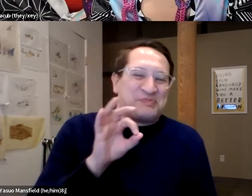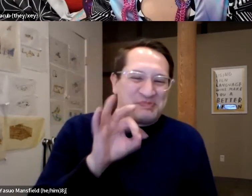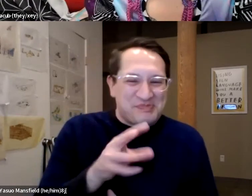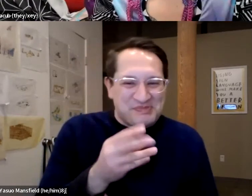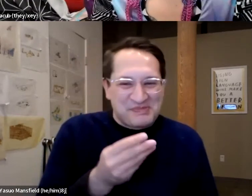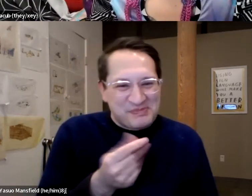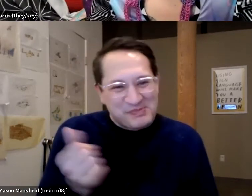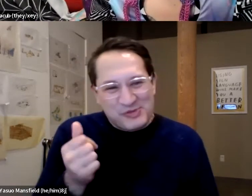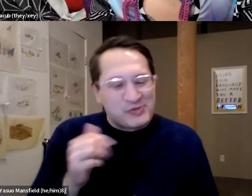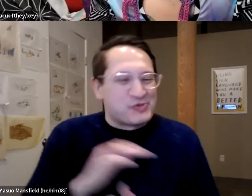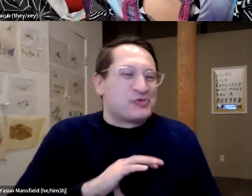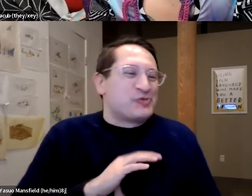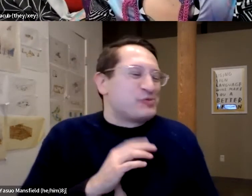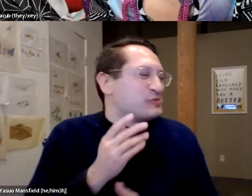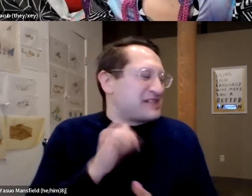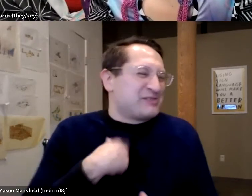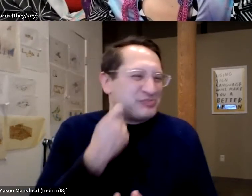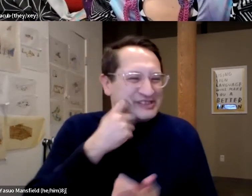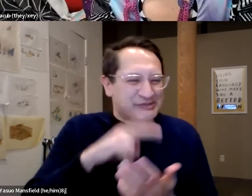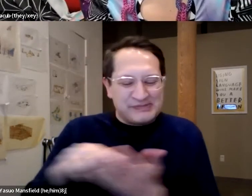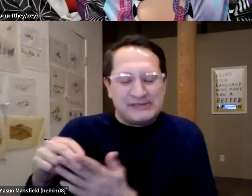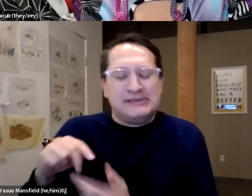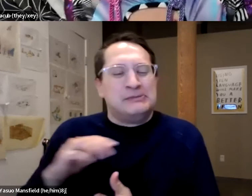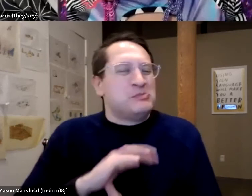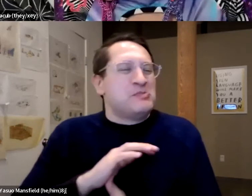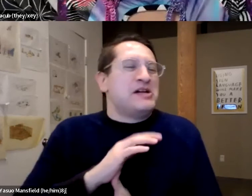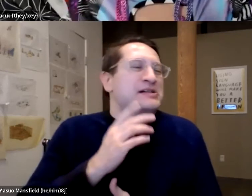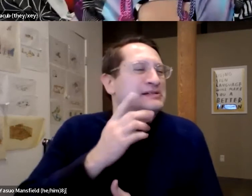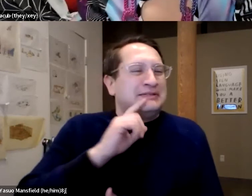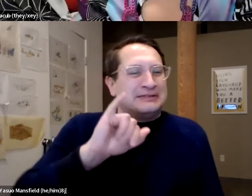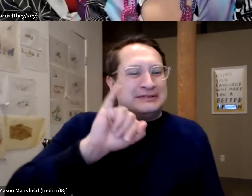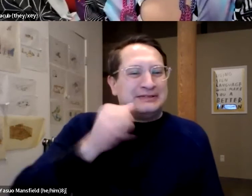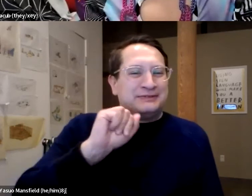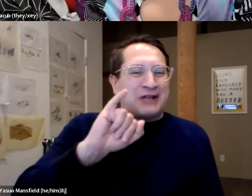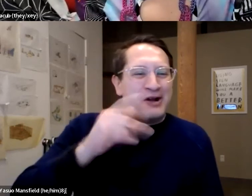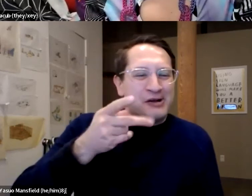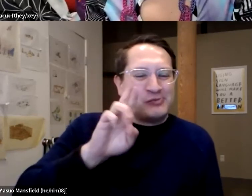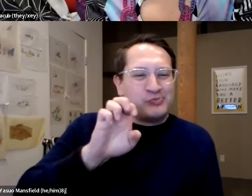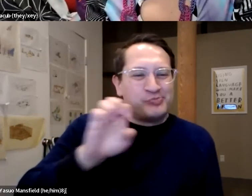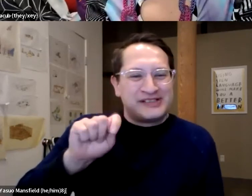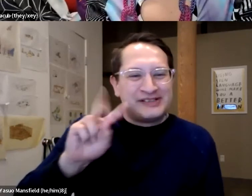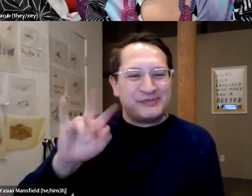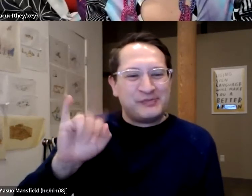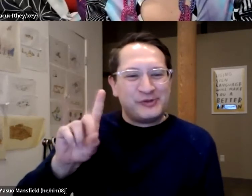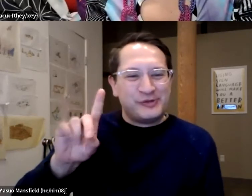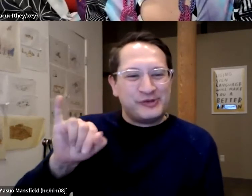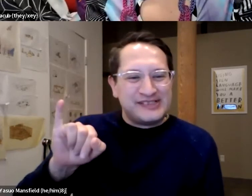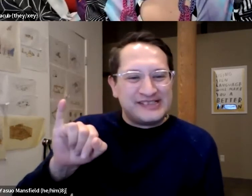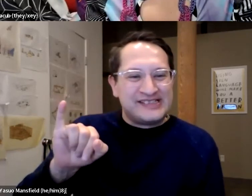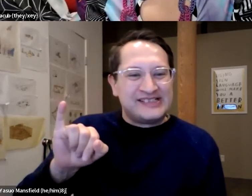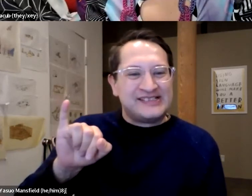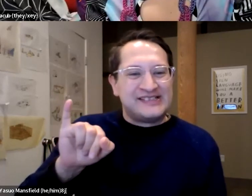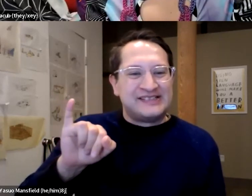Jeff here. I'll pitch a few. One, I just recently read, one being, it would be,